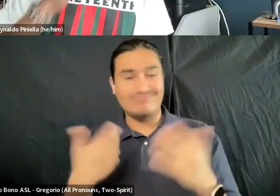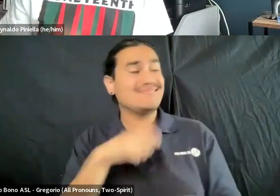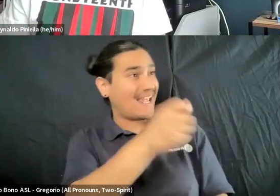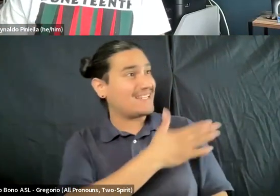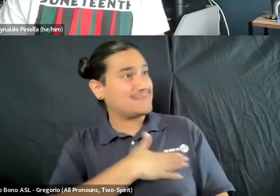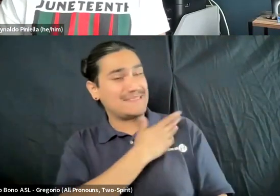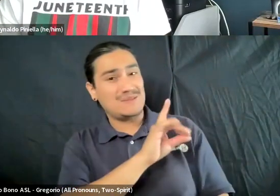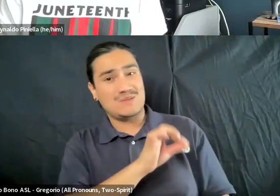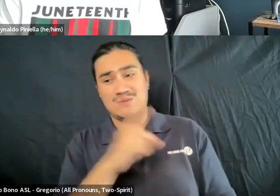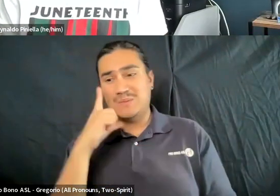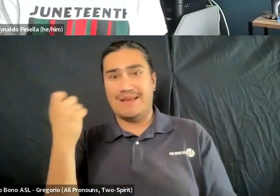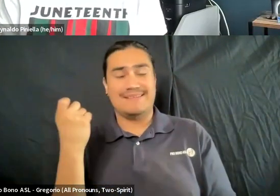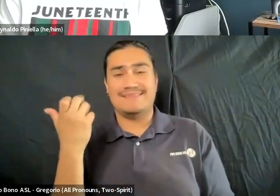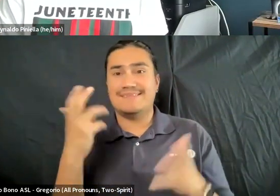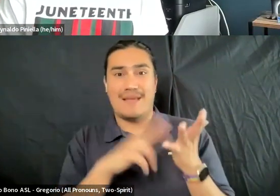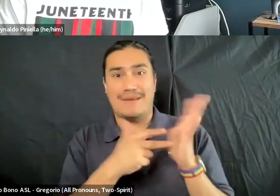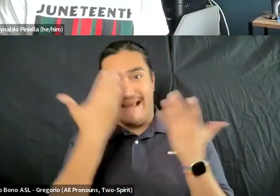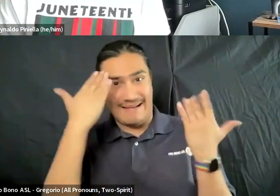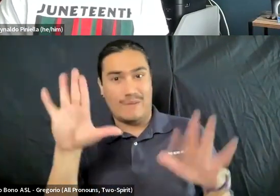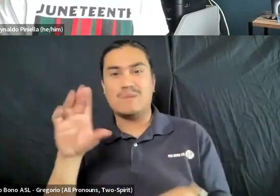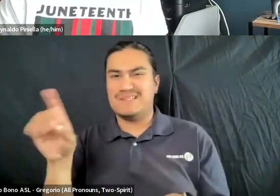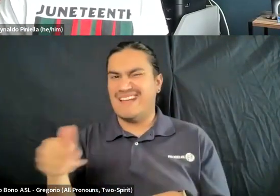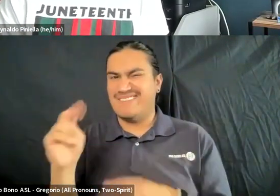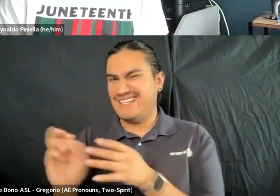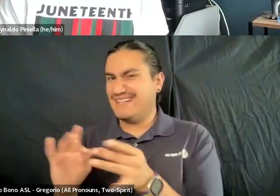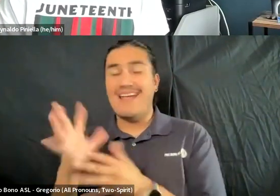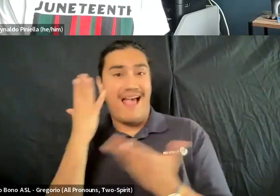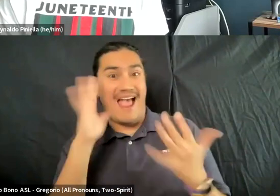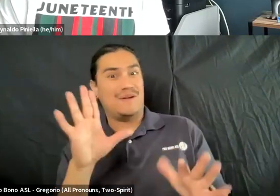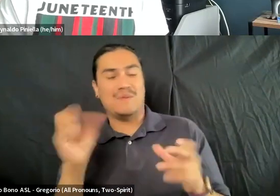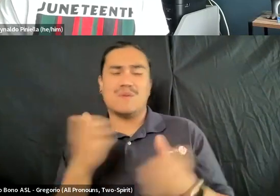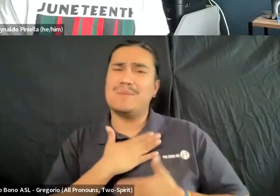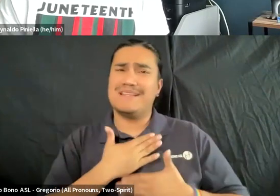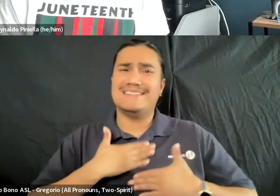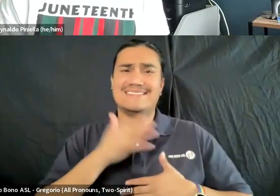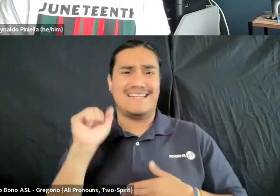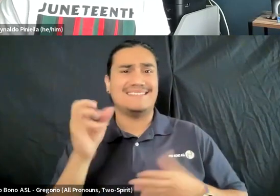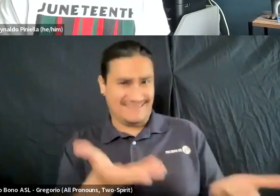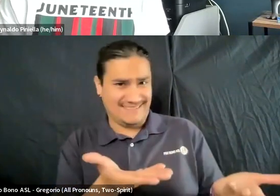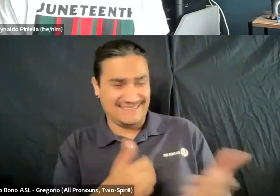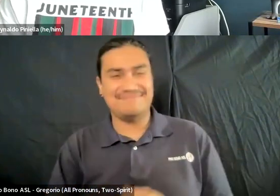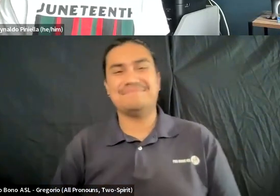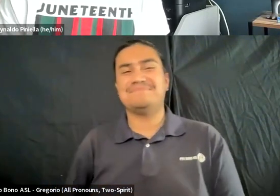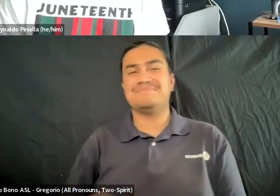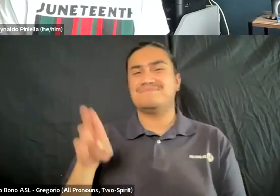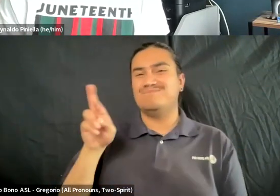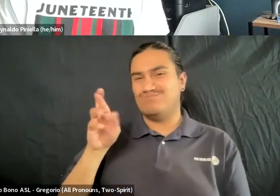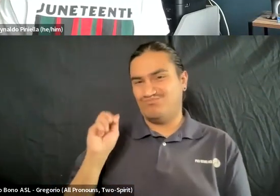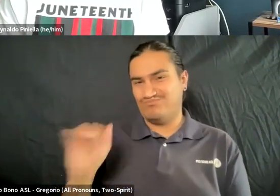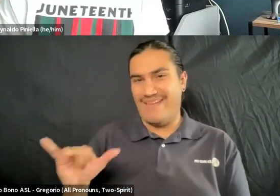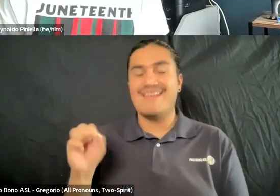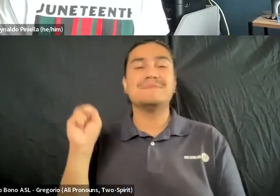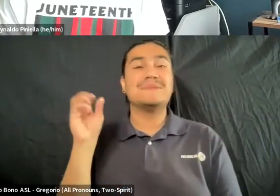do, because it's such a, I mean, I didn't even know, and then I was like, what? So please do. Oh, absolutely.